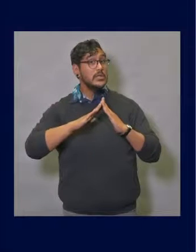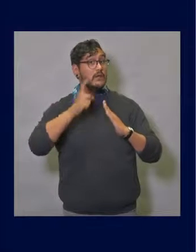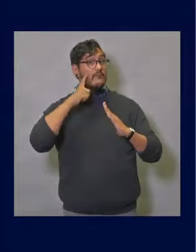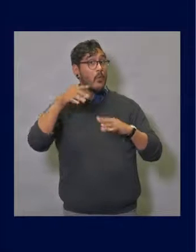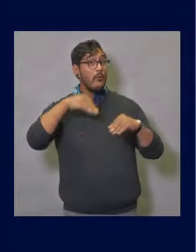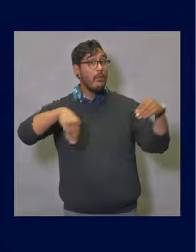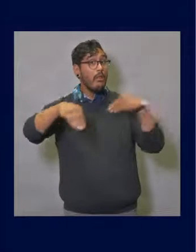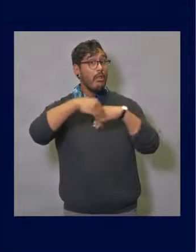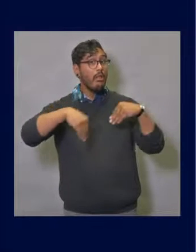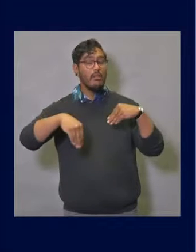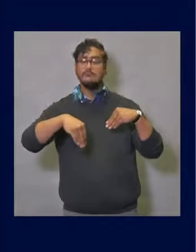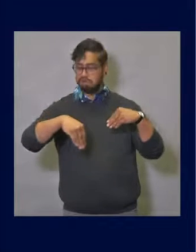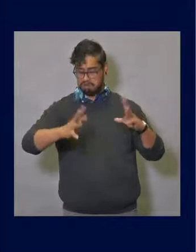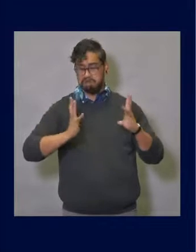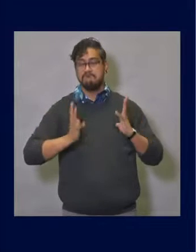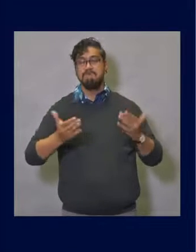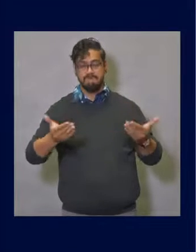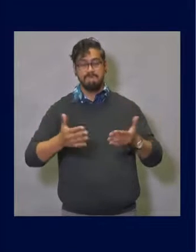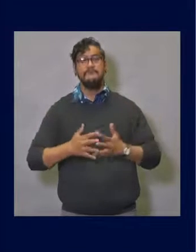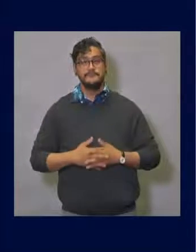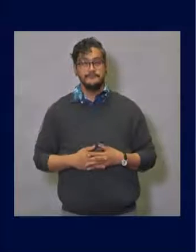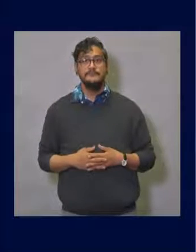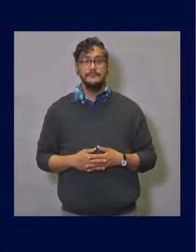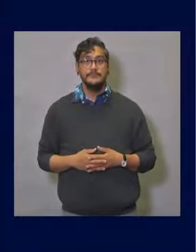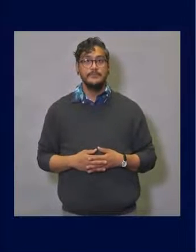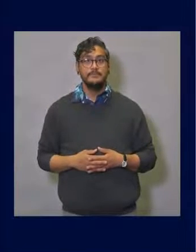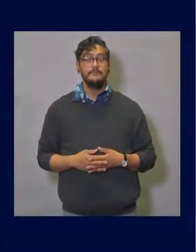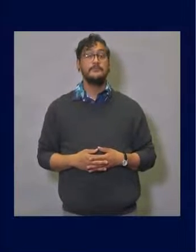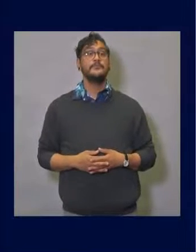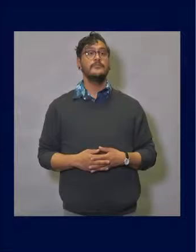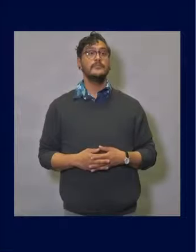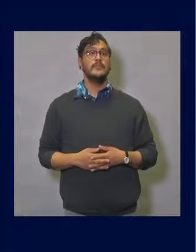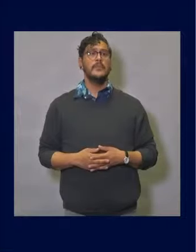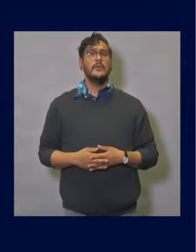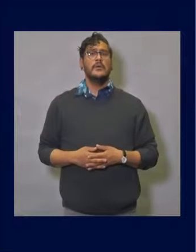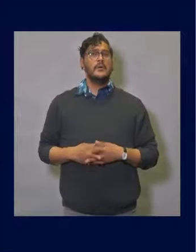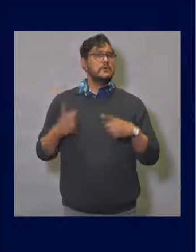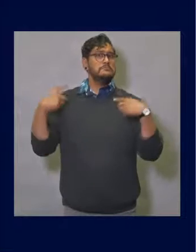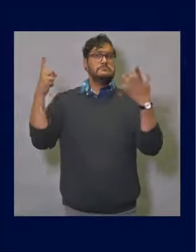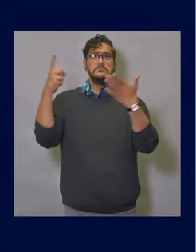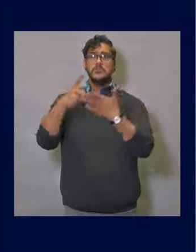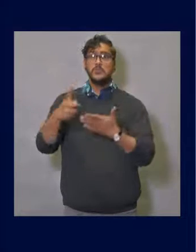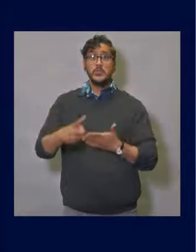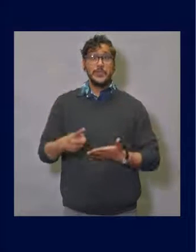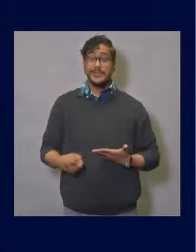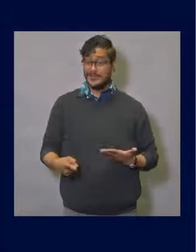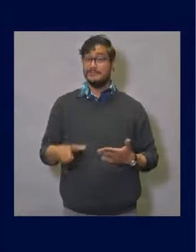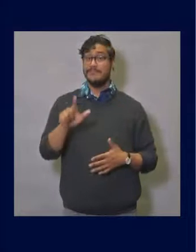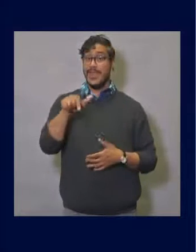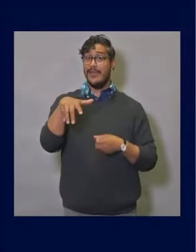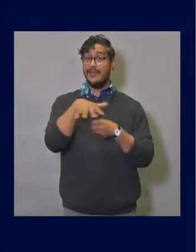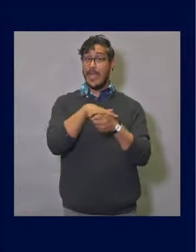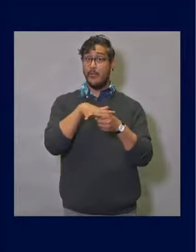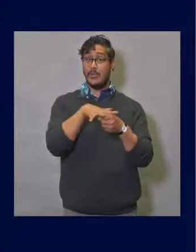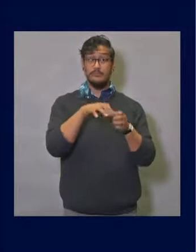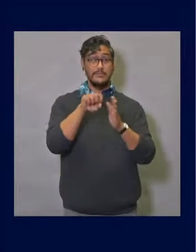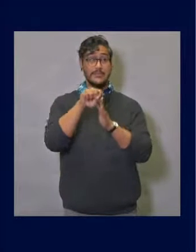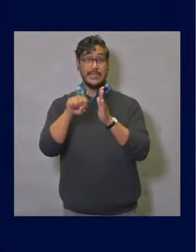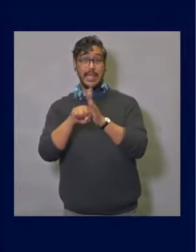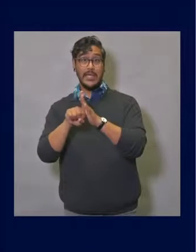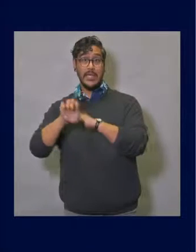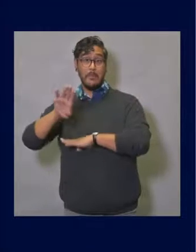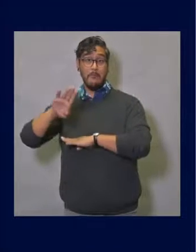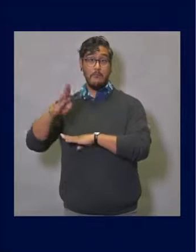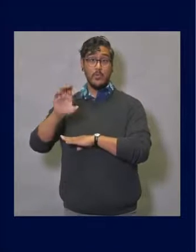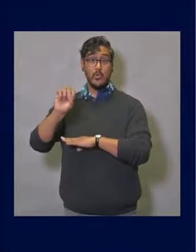I'll go on to the next slide. Over the past several weeks, as many people know, LA County, the state, and Blue Shield